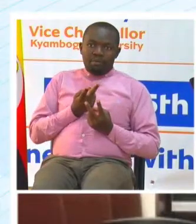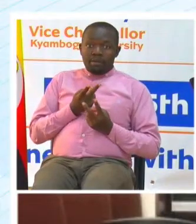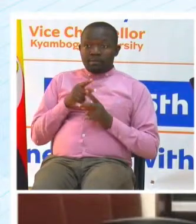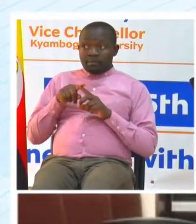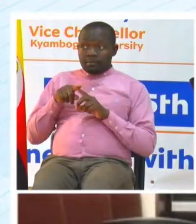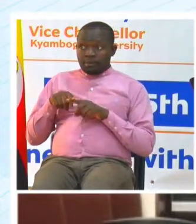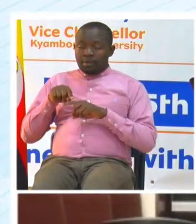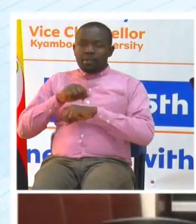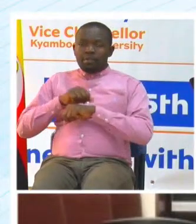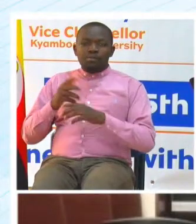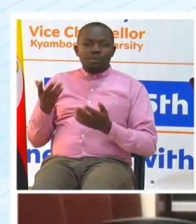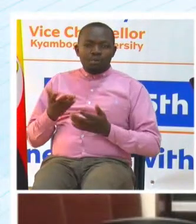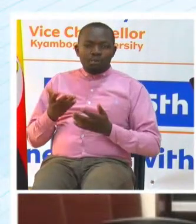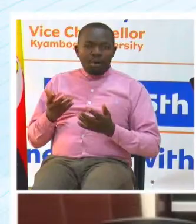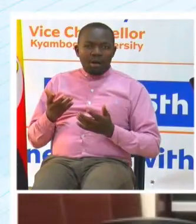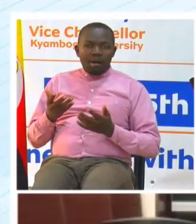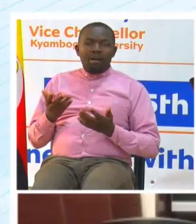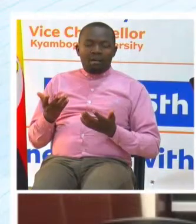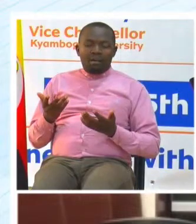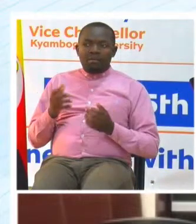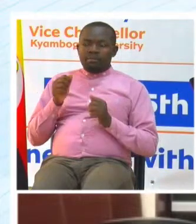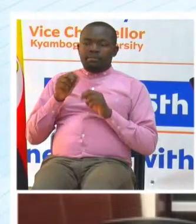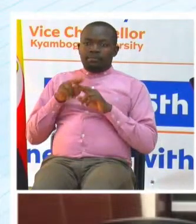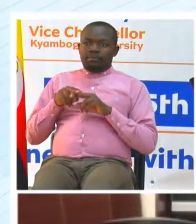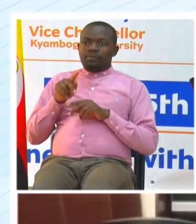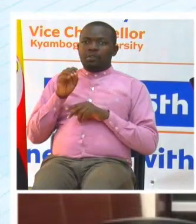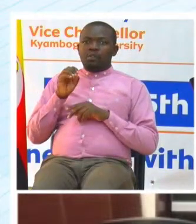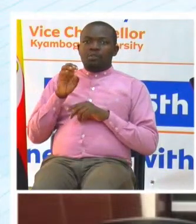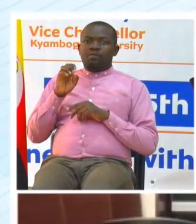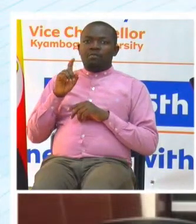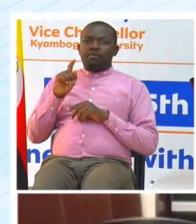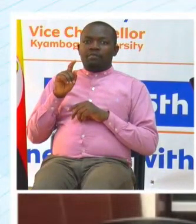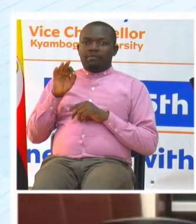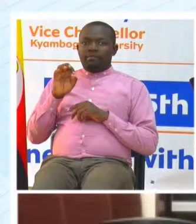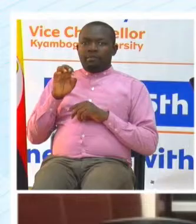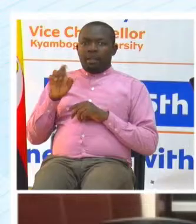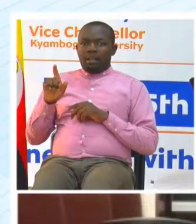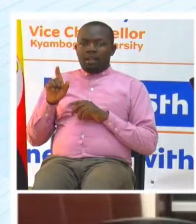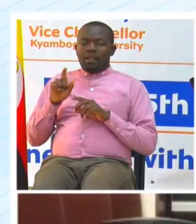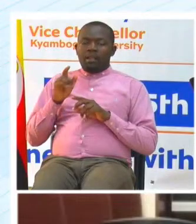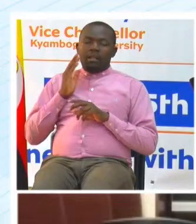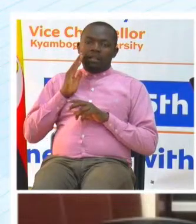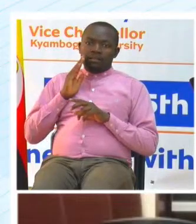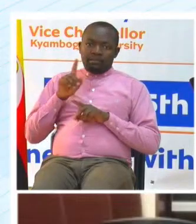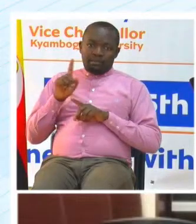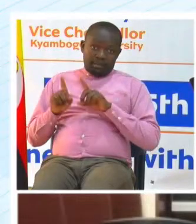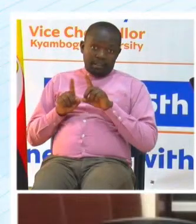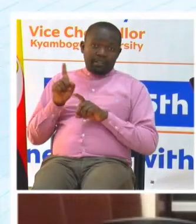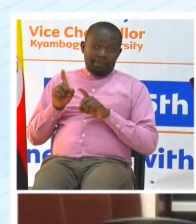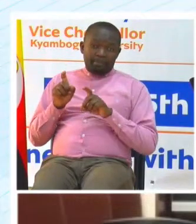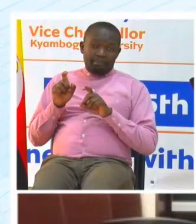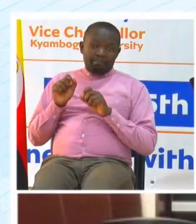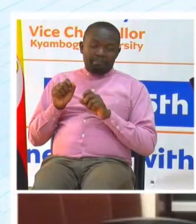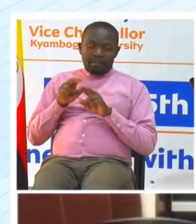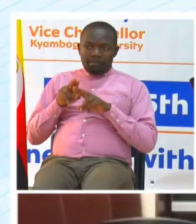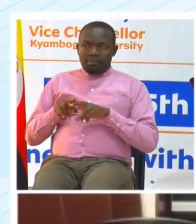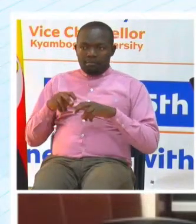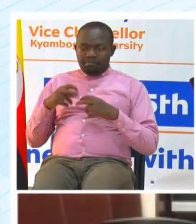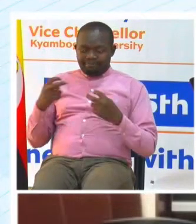have chosen. TOEFL is an English exam. GRE is a general test exam.